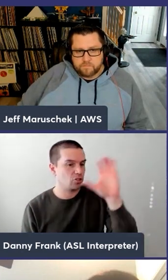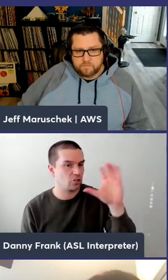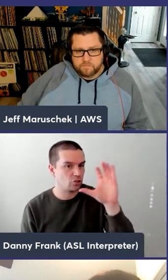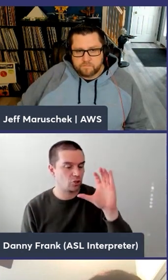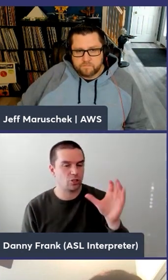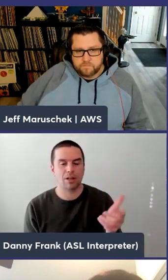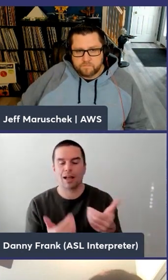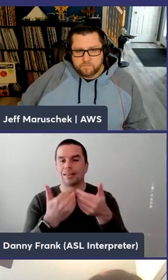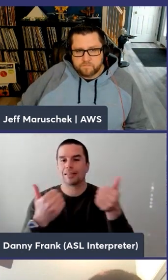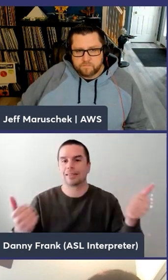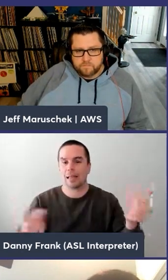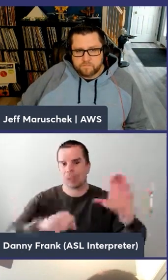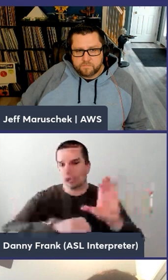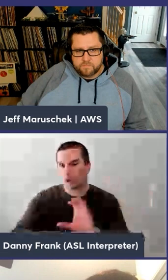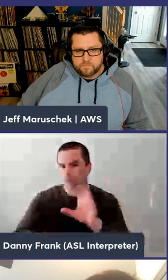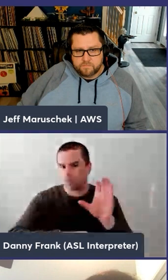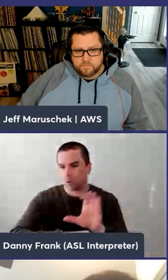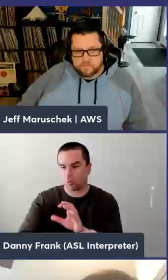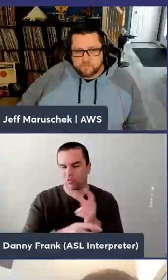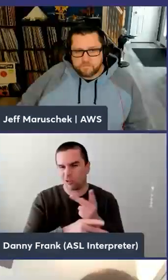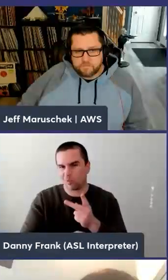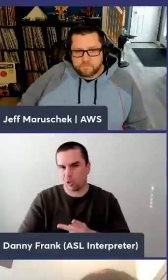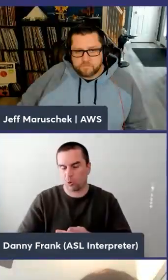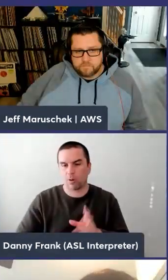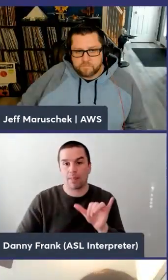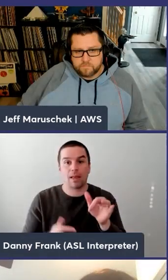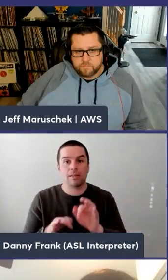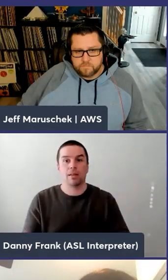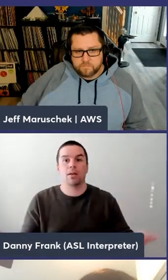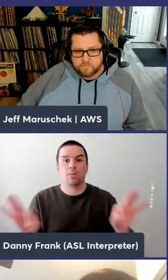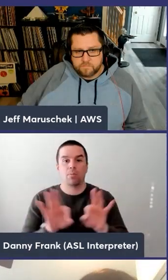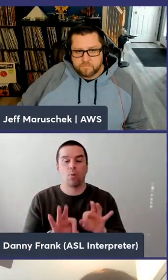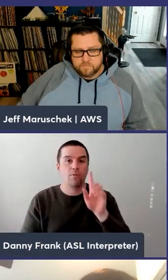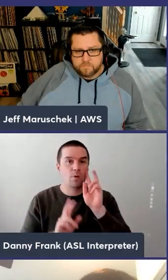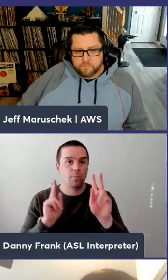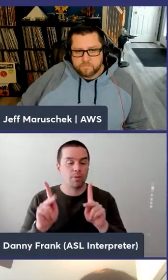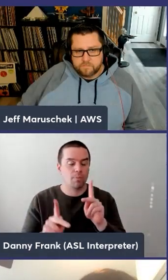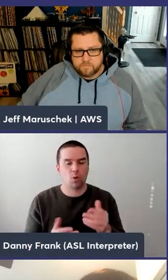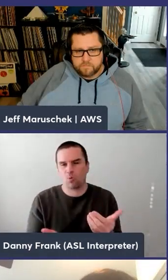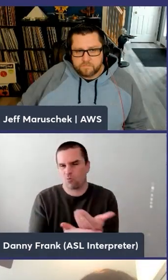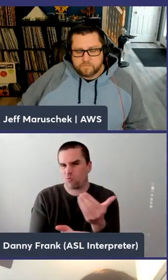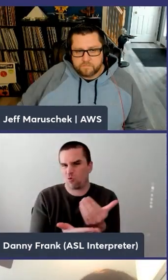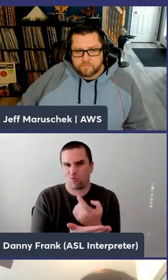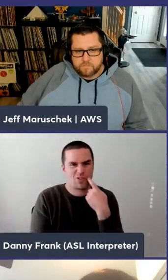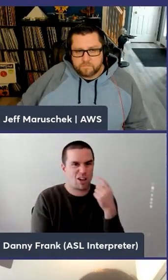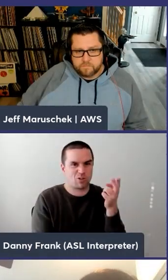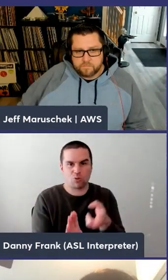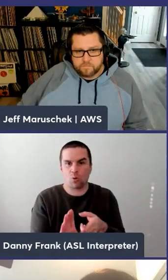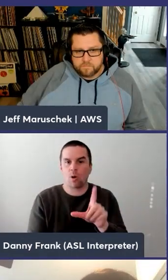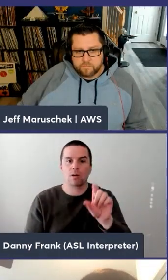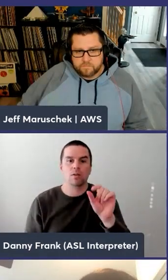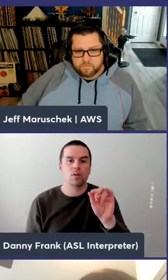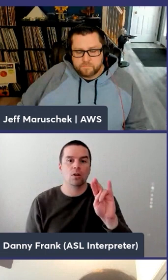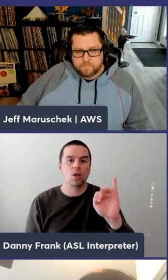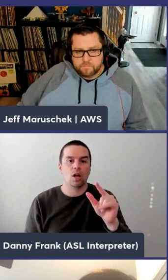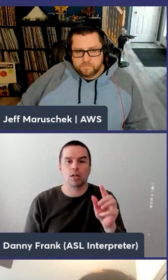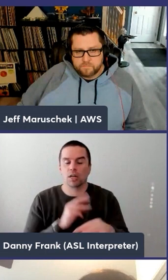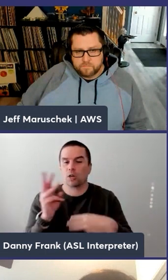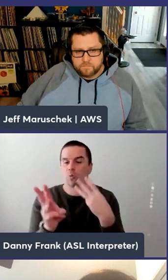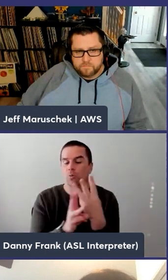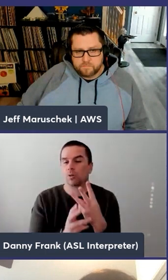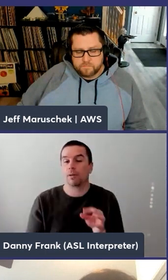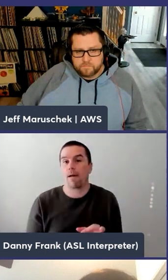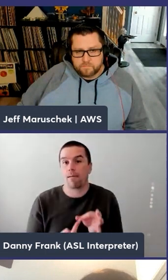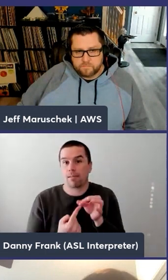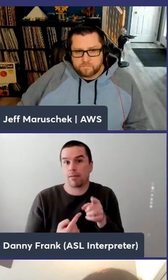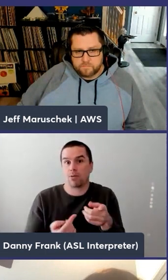is very important for those that are new to the logging world. Unless if you want to have painful search